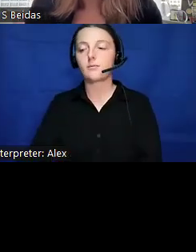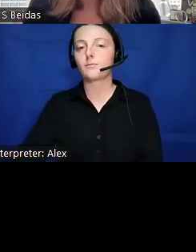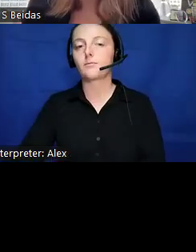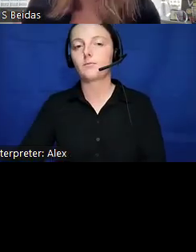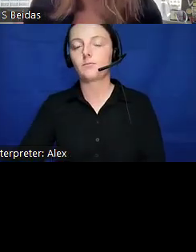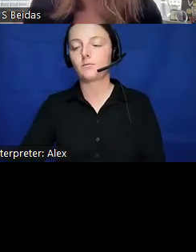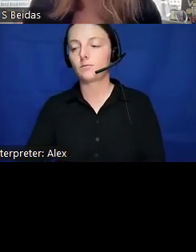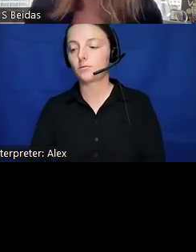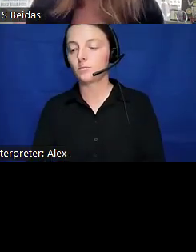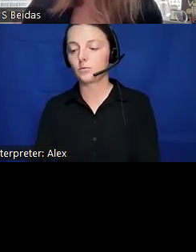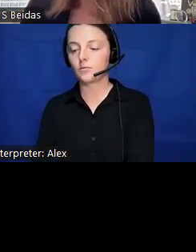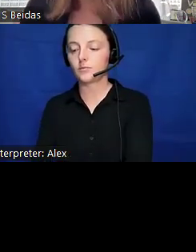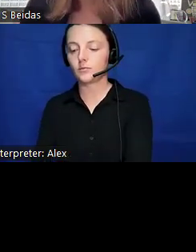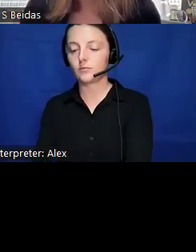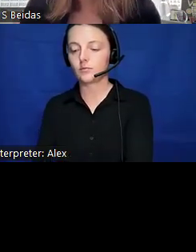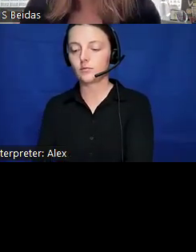that process.